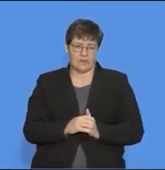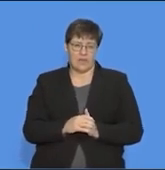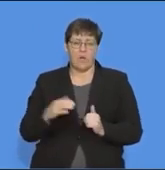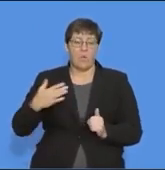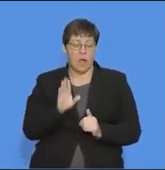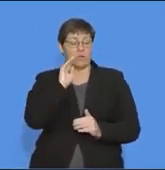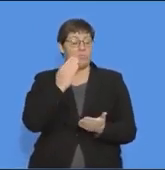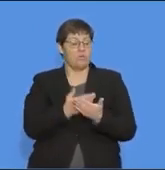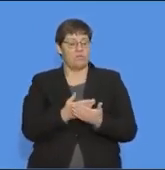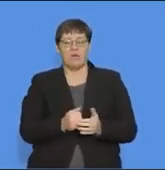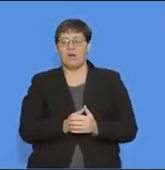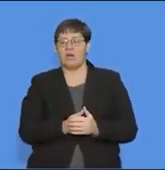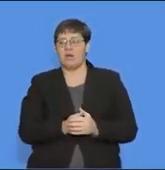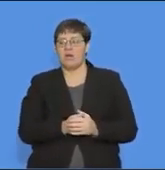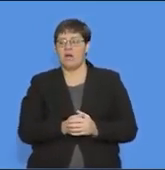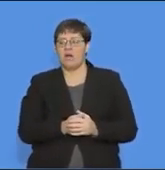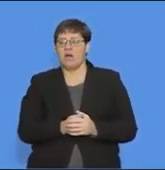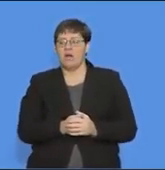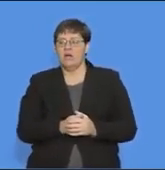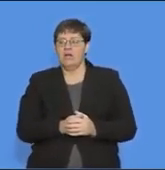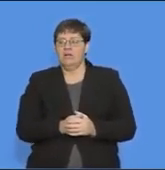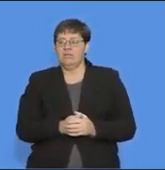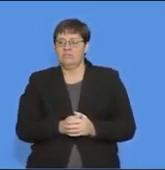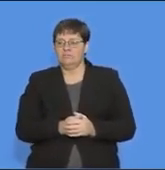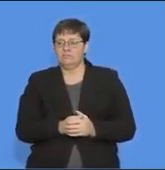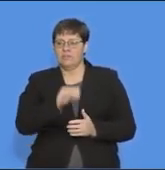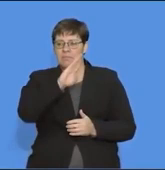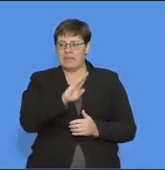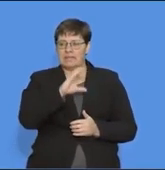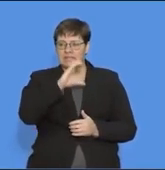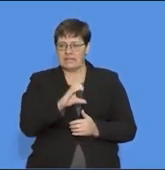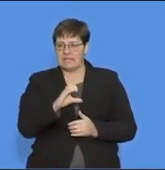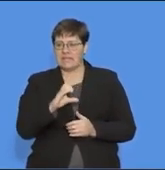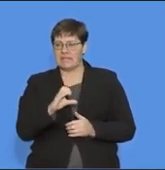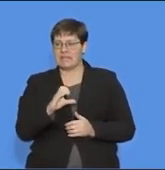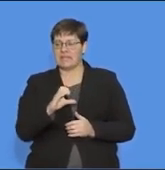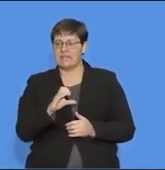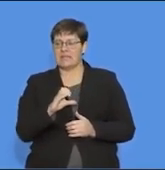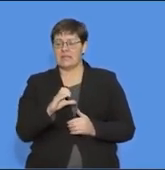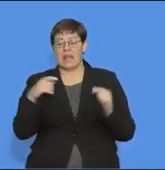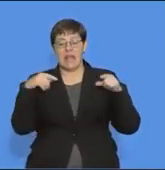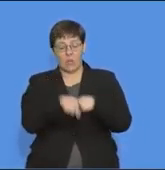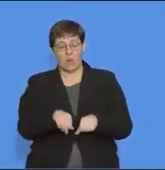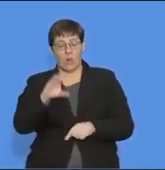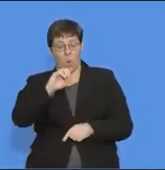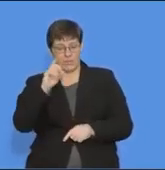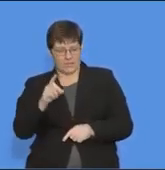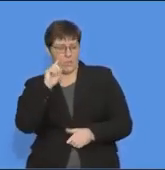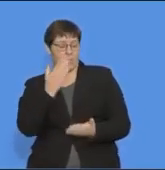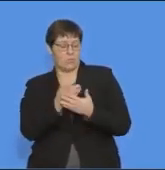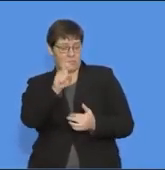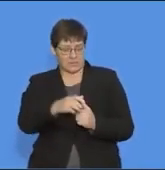firstly want us to prove why BC is parallel to OD, and they also do not look like they are parallel,